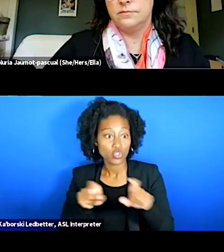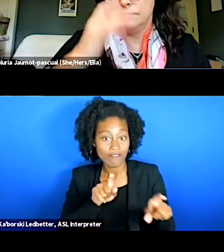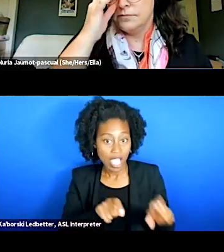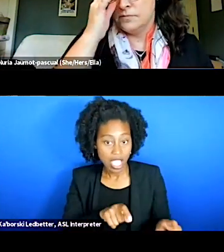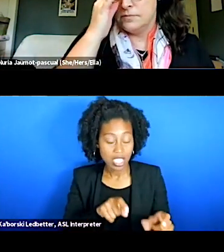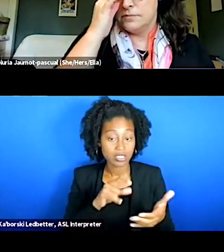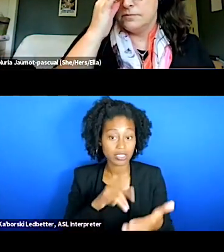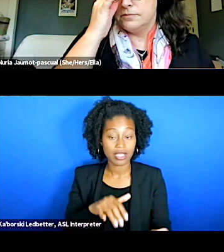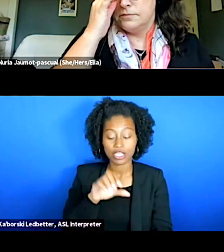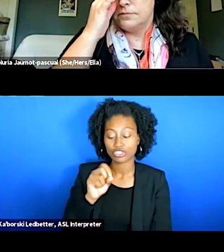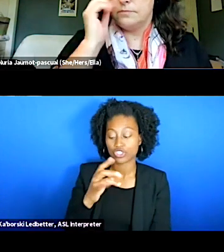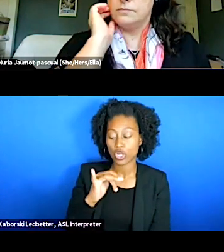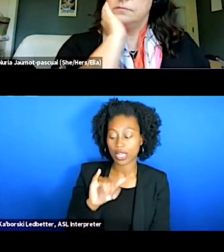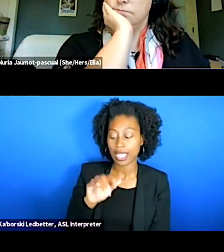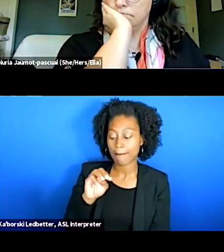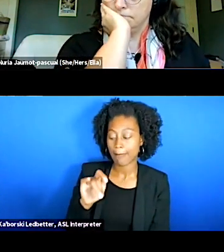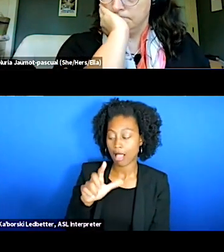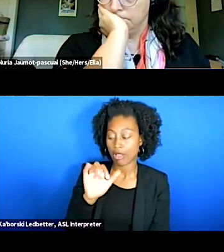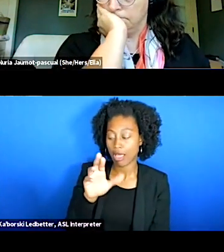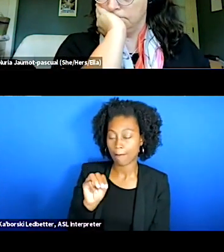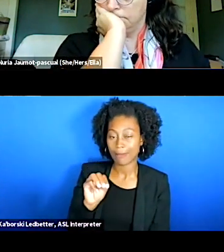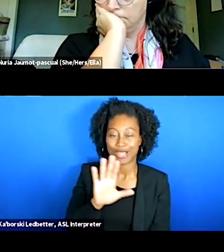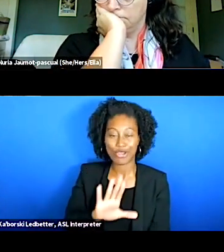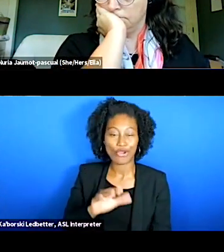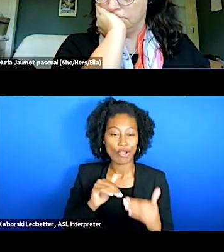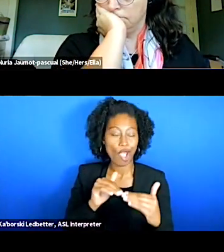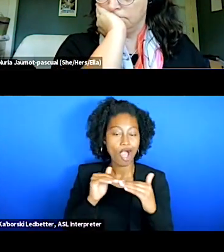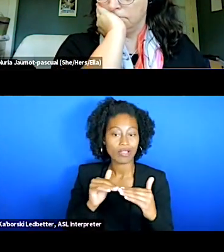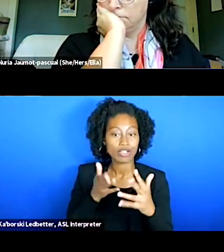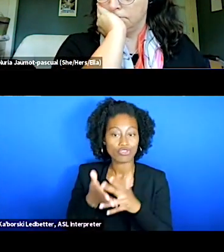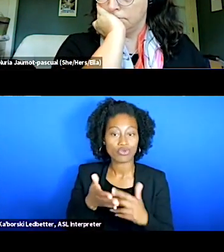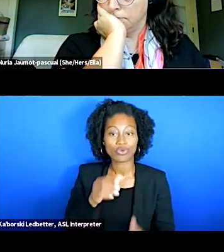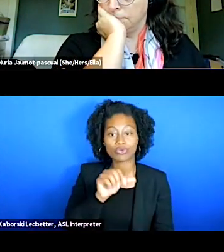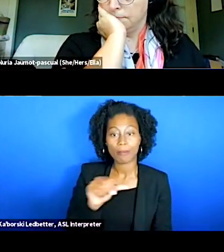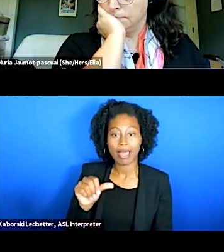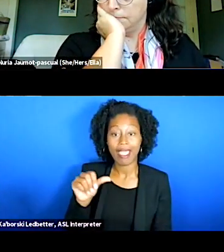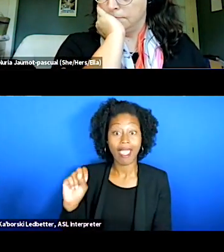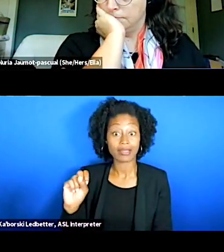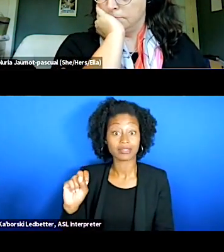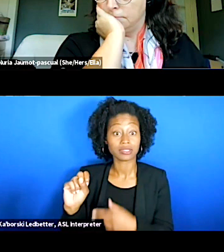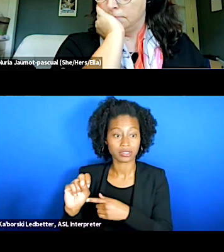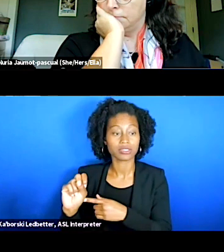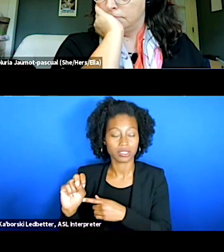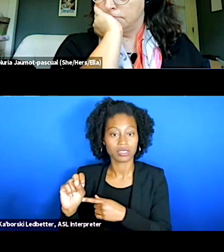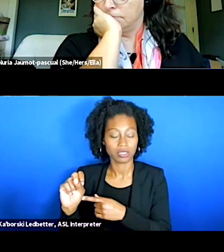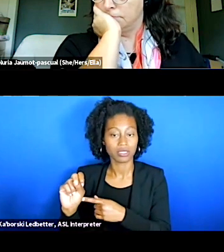by Shirley Malcolm and her colleagues through AAAS.